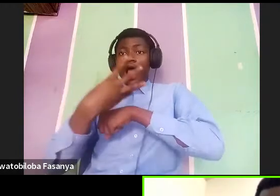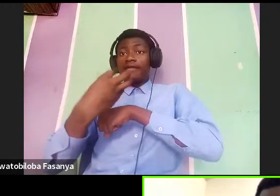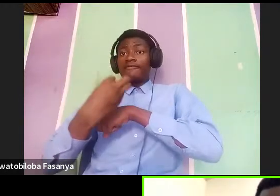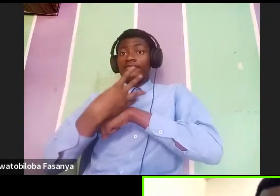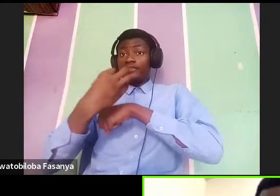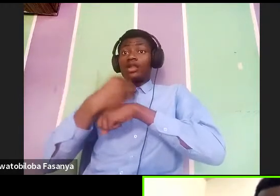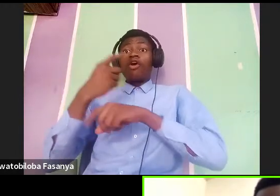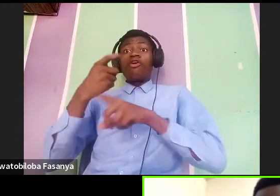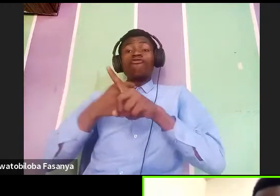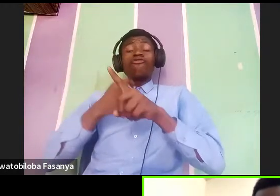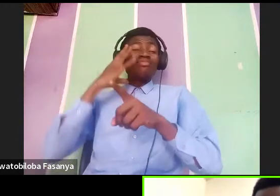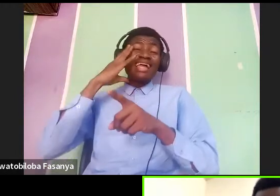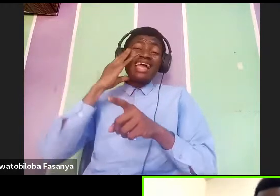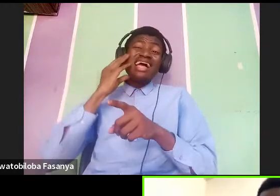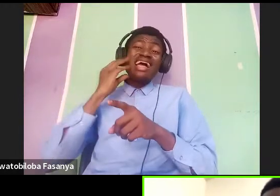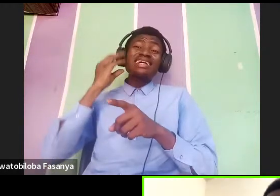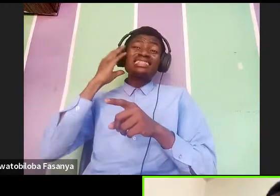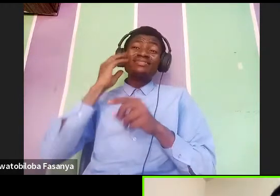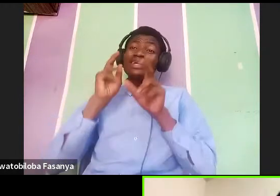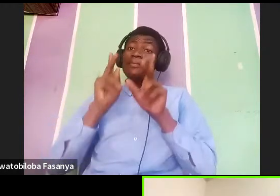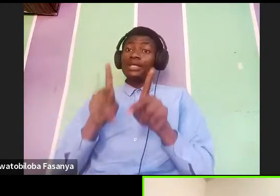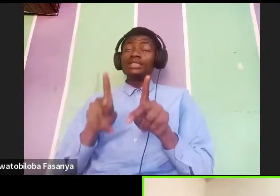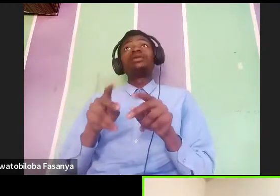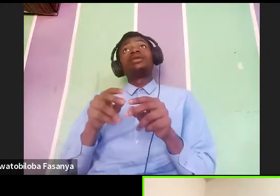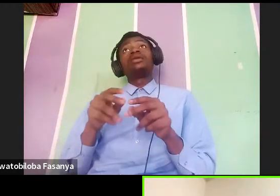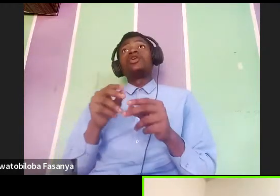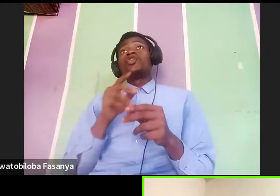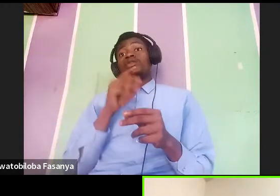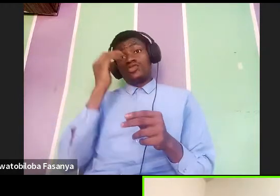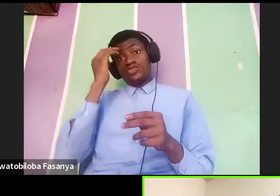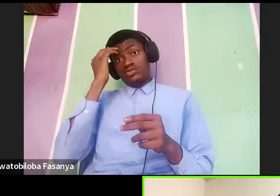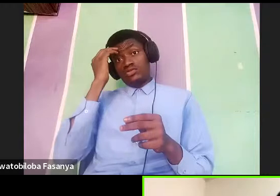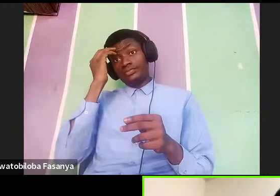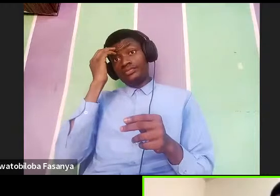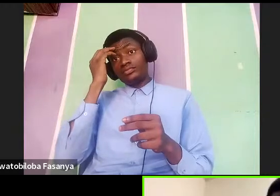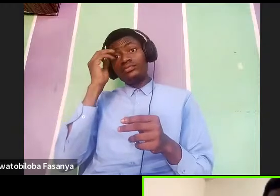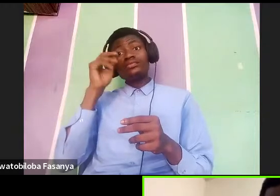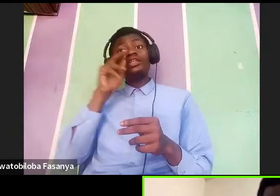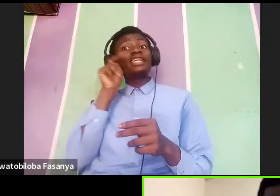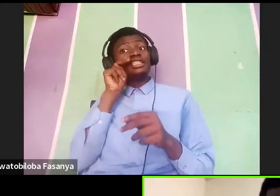In Nigeria, sometimes even the people who run